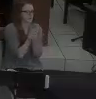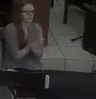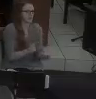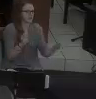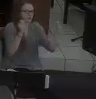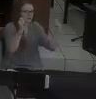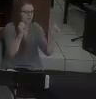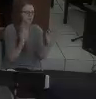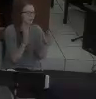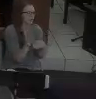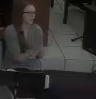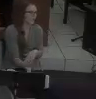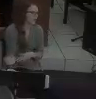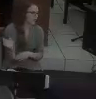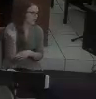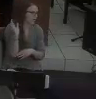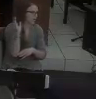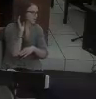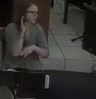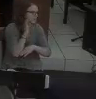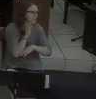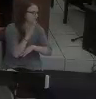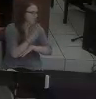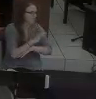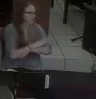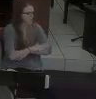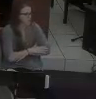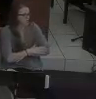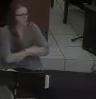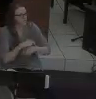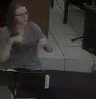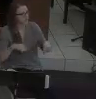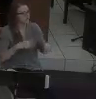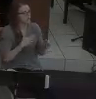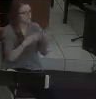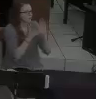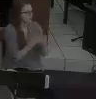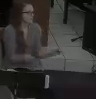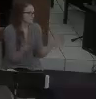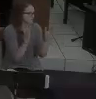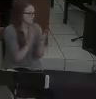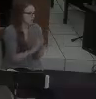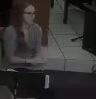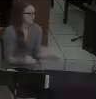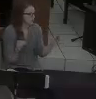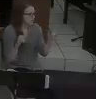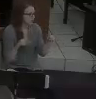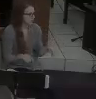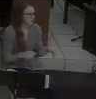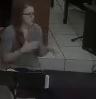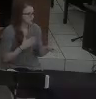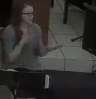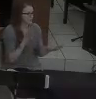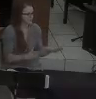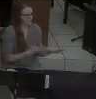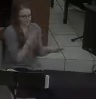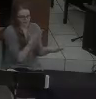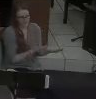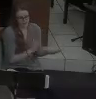my Savior all the day long. This is my